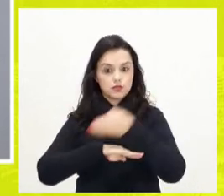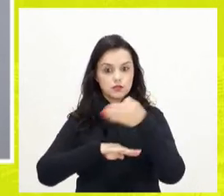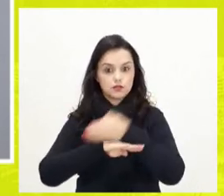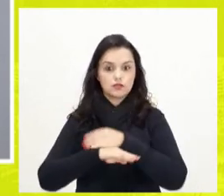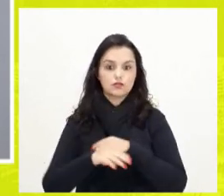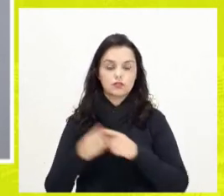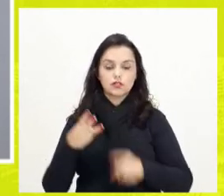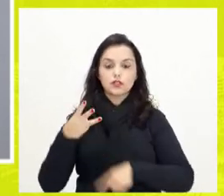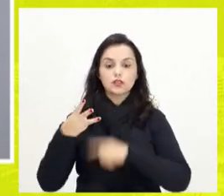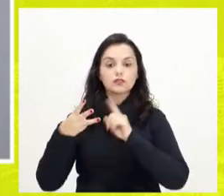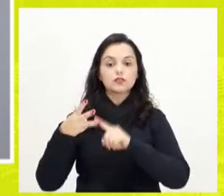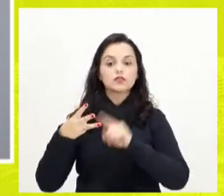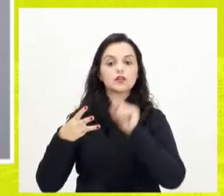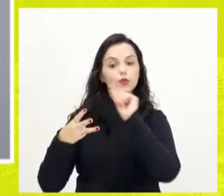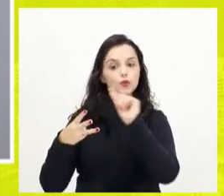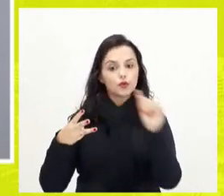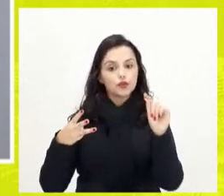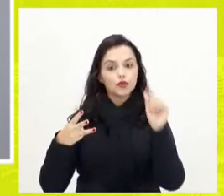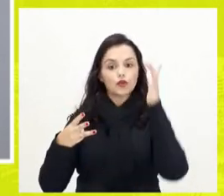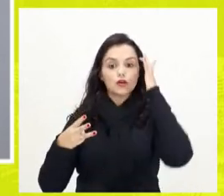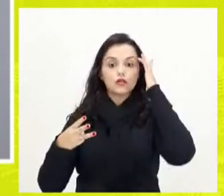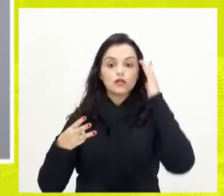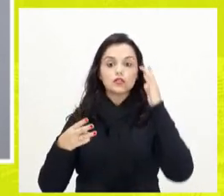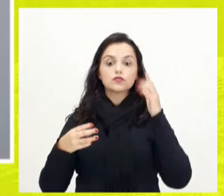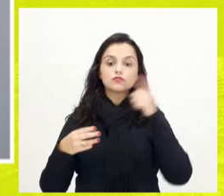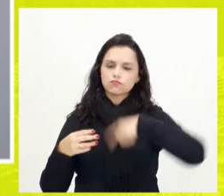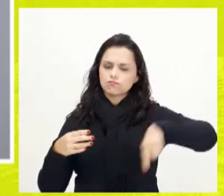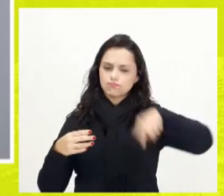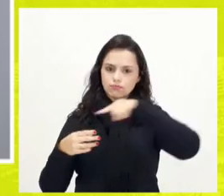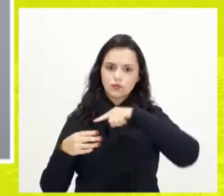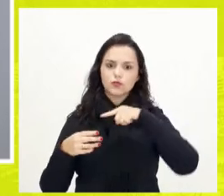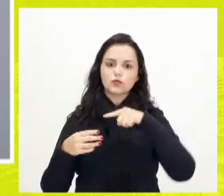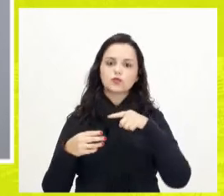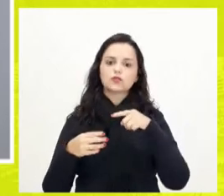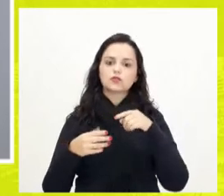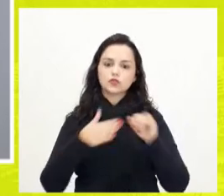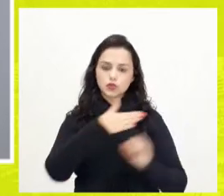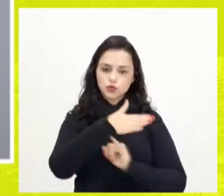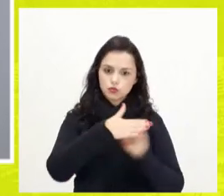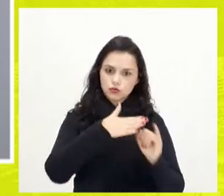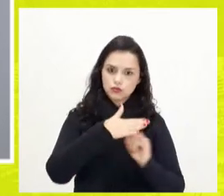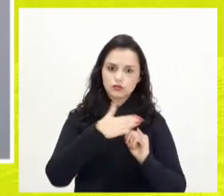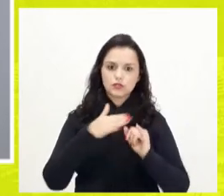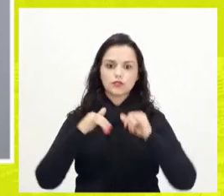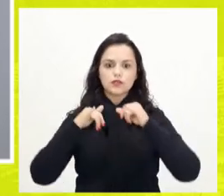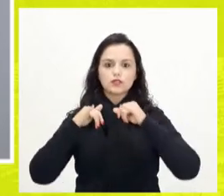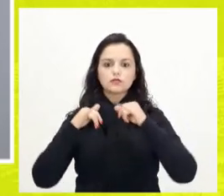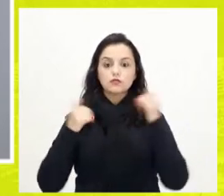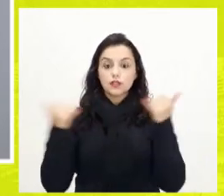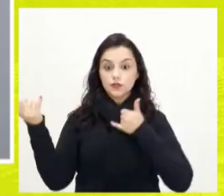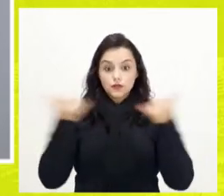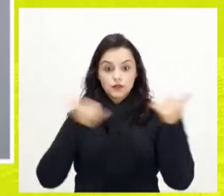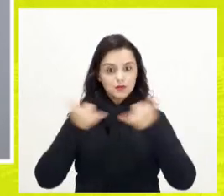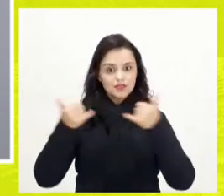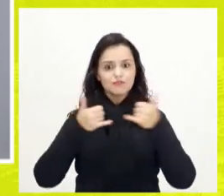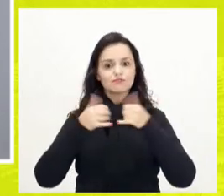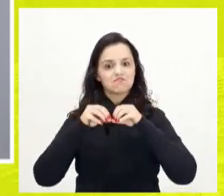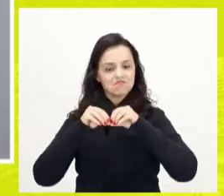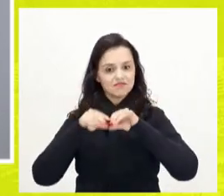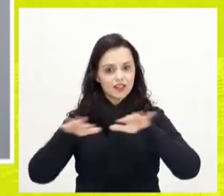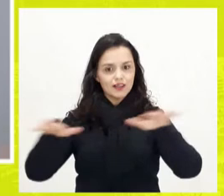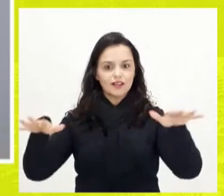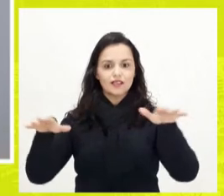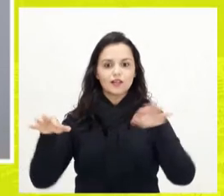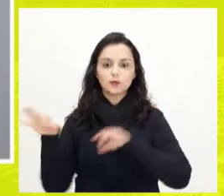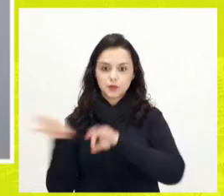platforms and the role the institutional role that we have to bring more information